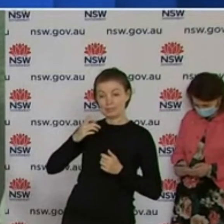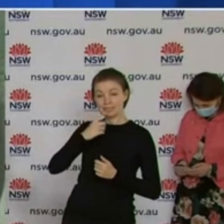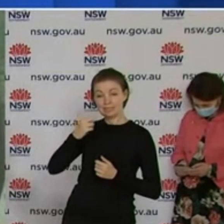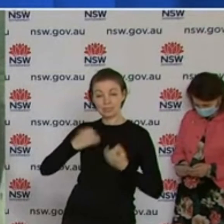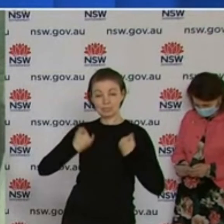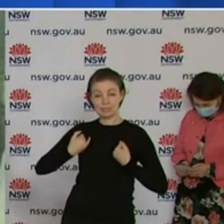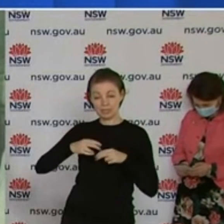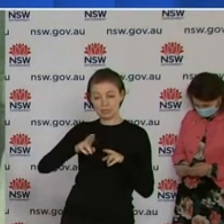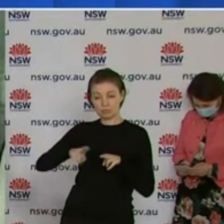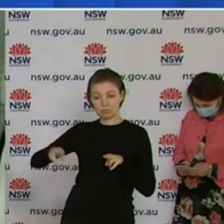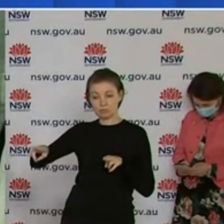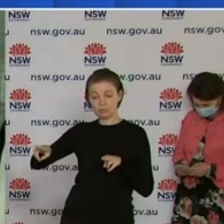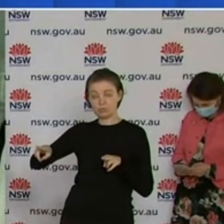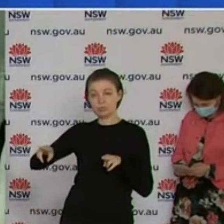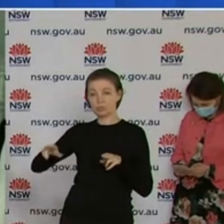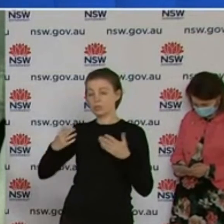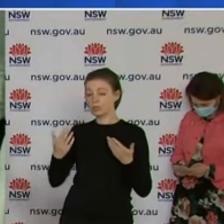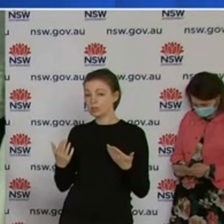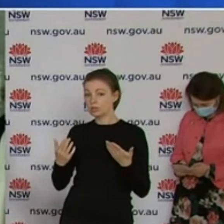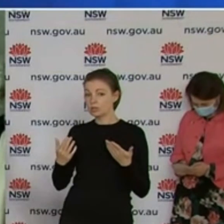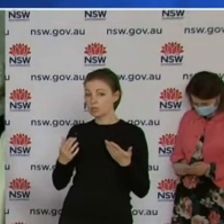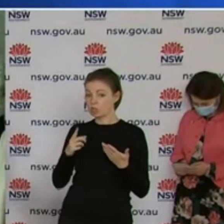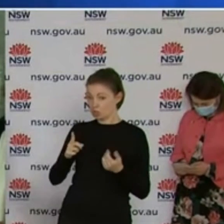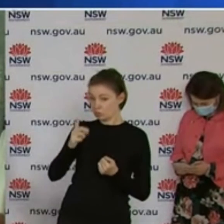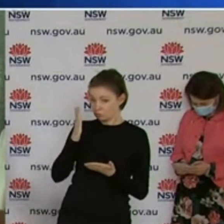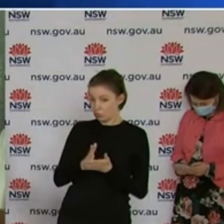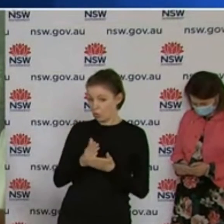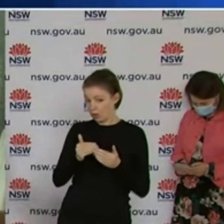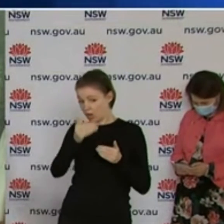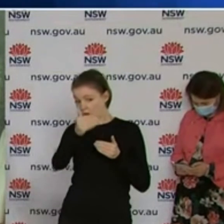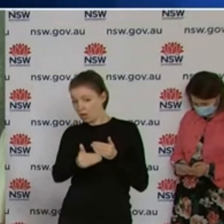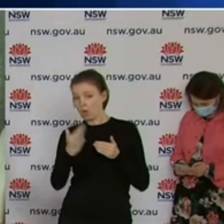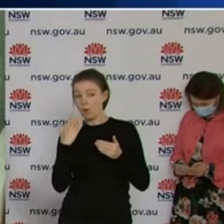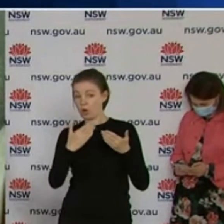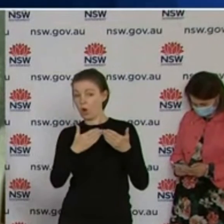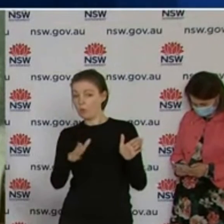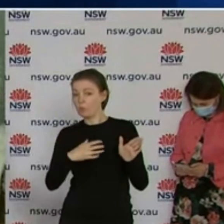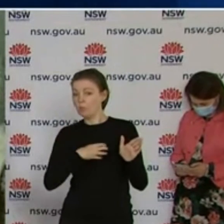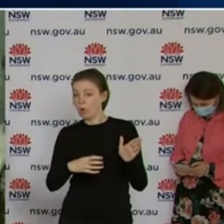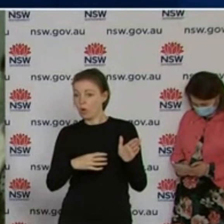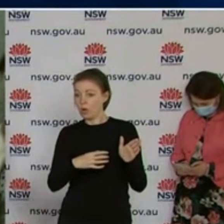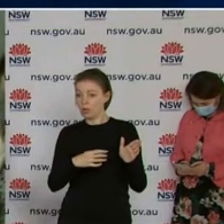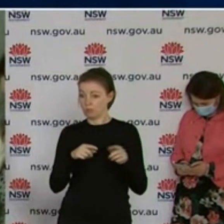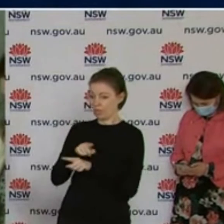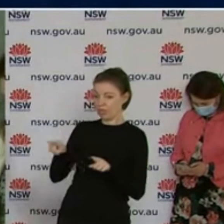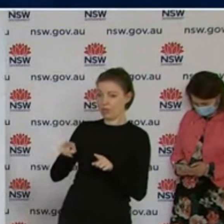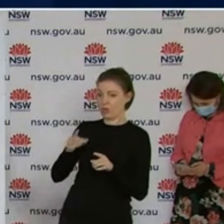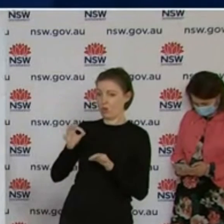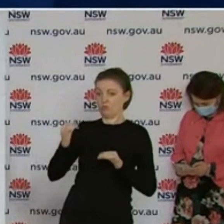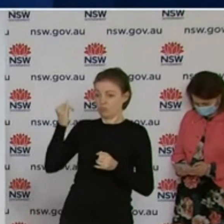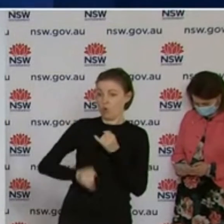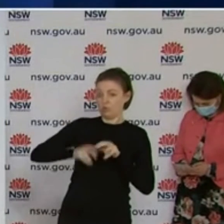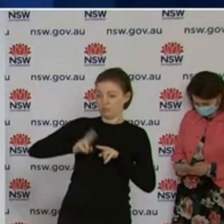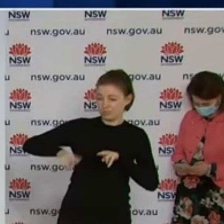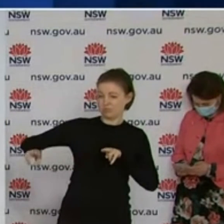health system, that New South Wales Government and New South Wales Health will ensure the health system doesn't become overwhelmed? Because that does sound quite alarming to a